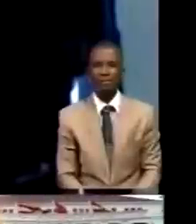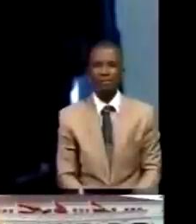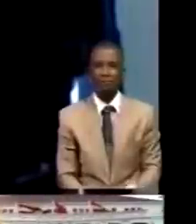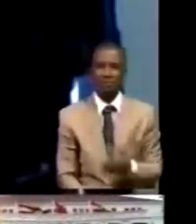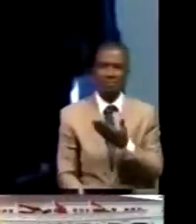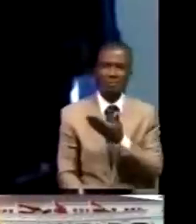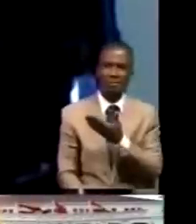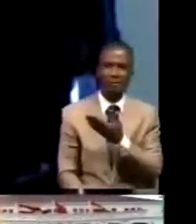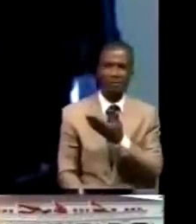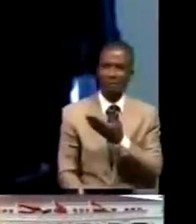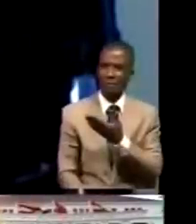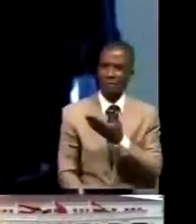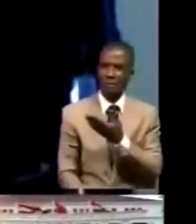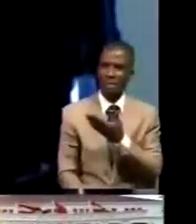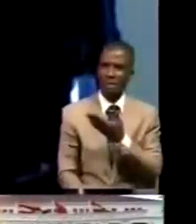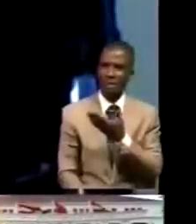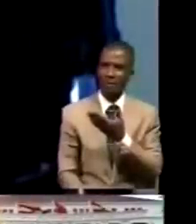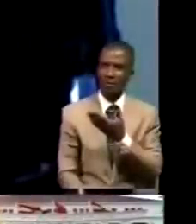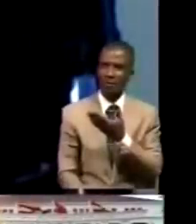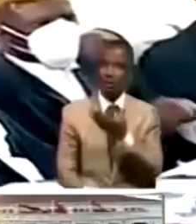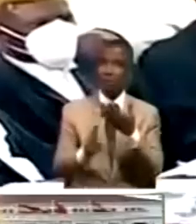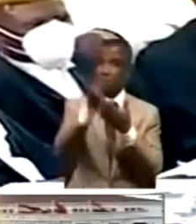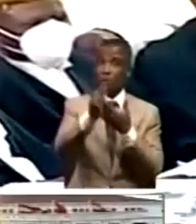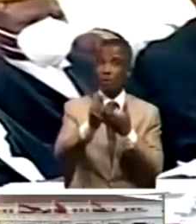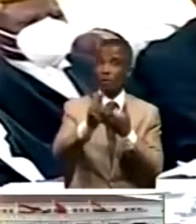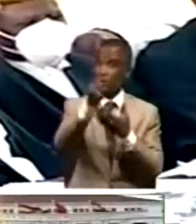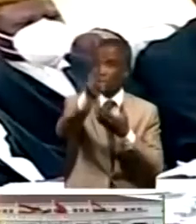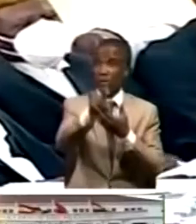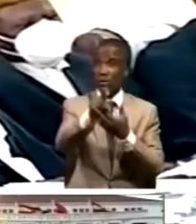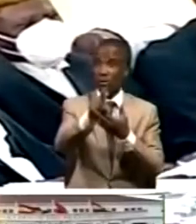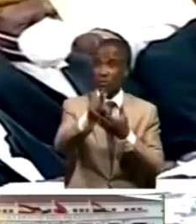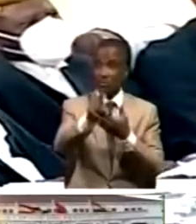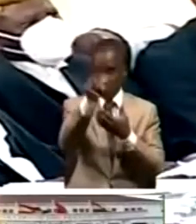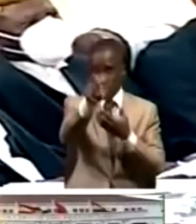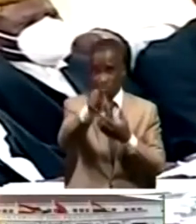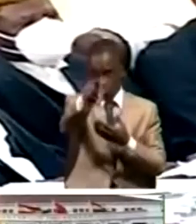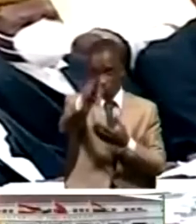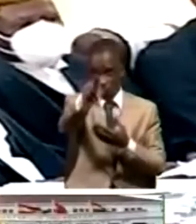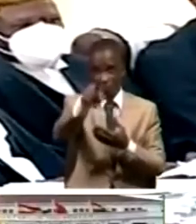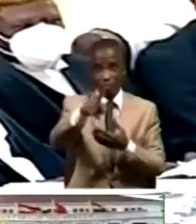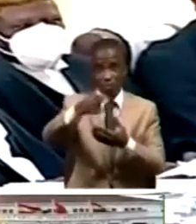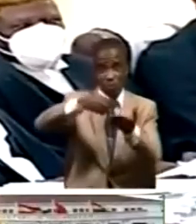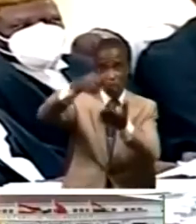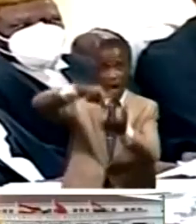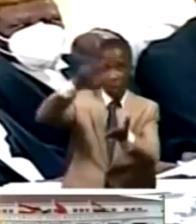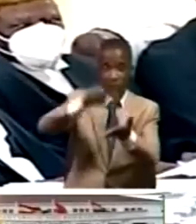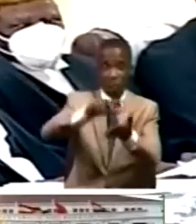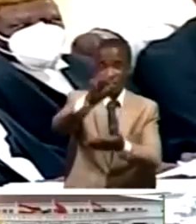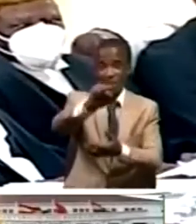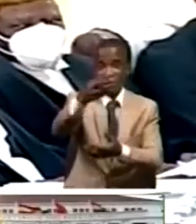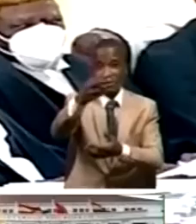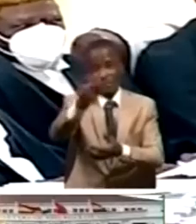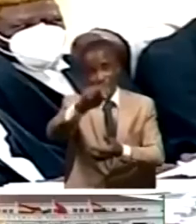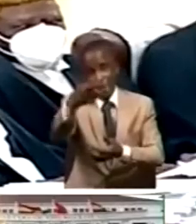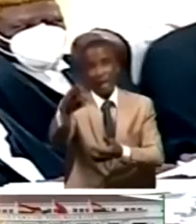Look, let me put it to you so we move on. I am putting it to you that you certified Savannah and your